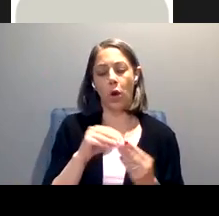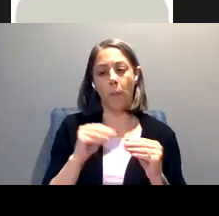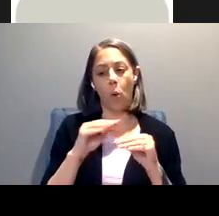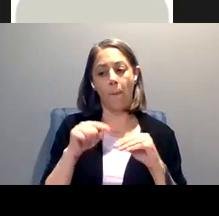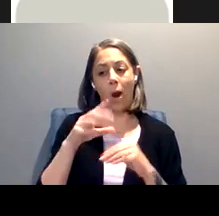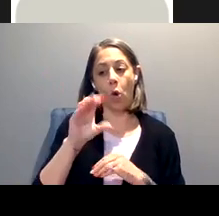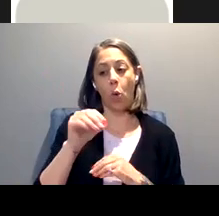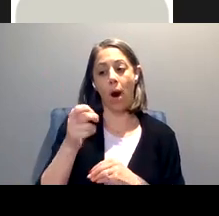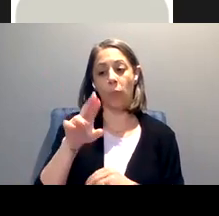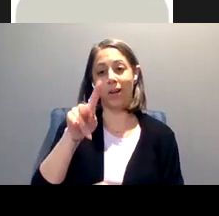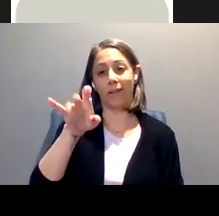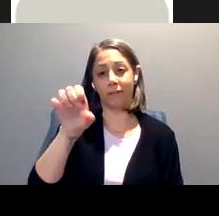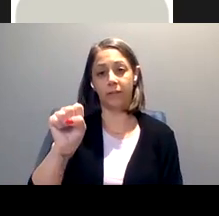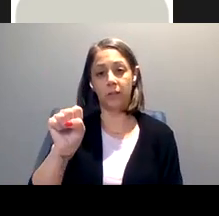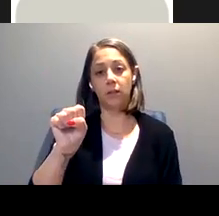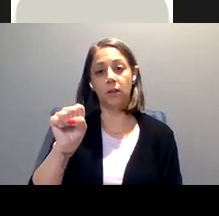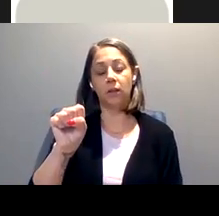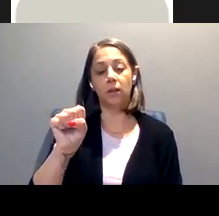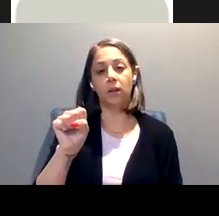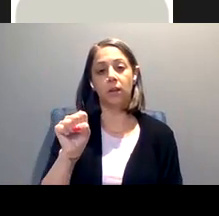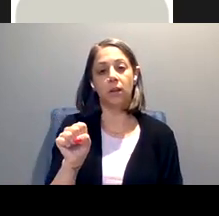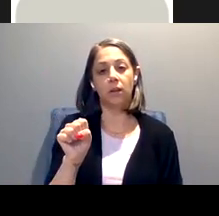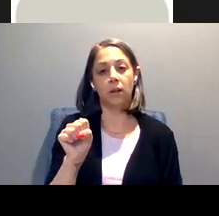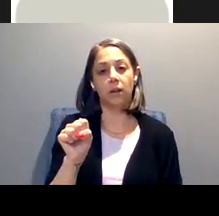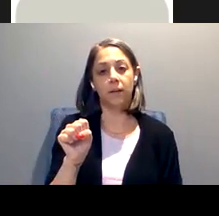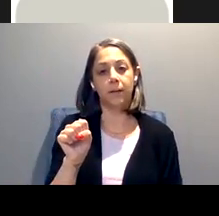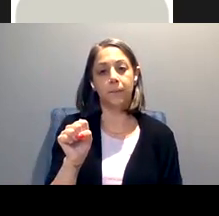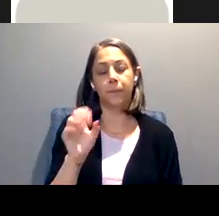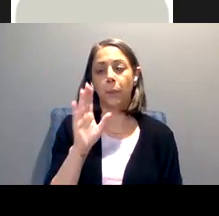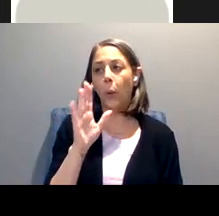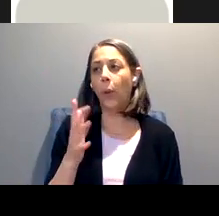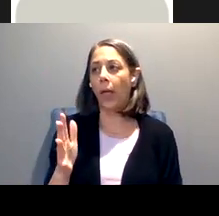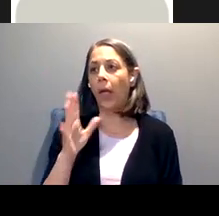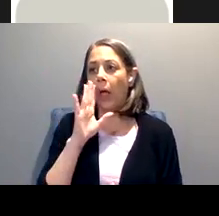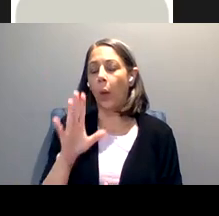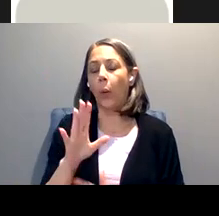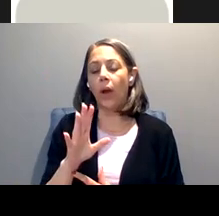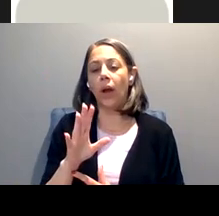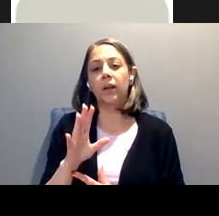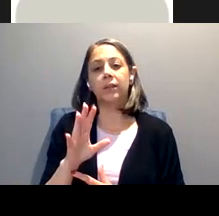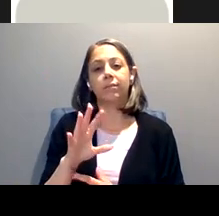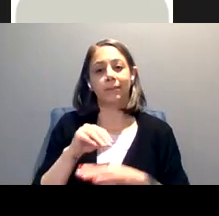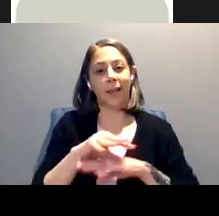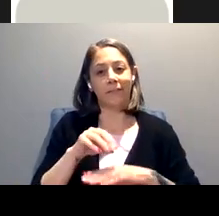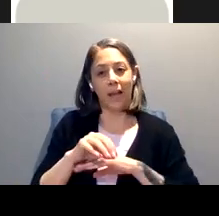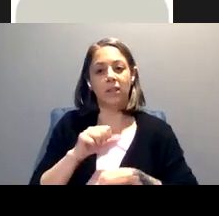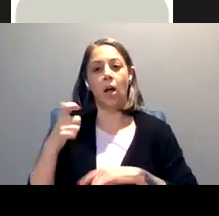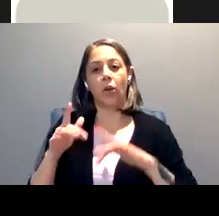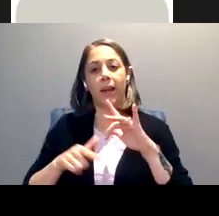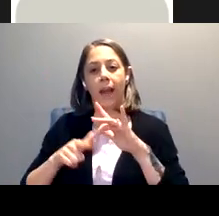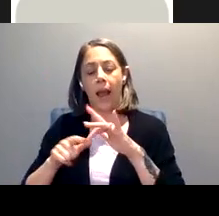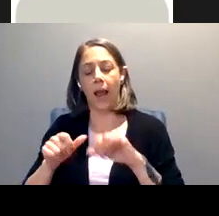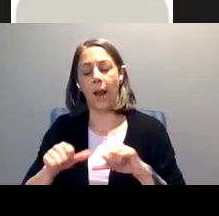it also kind of goes into these other gap areas as well, whether it's